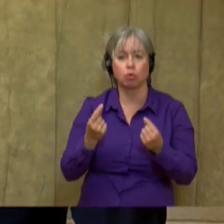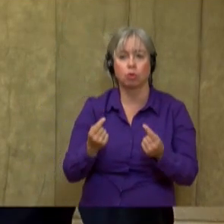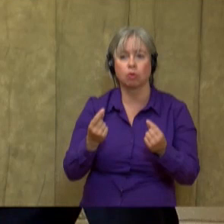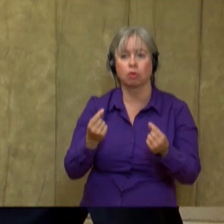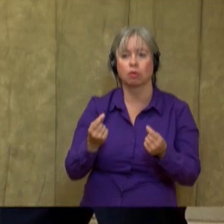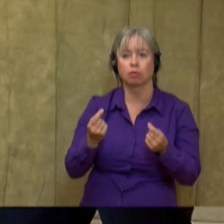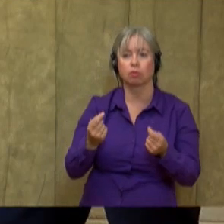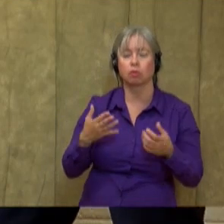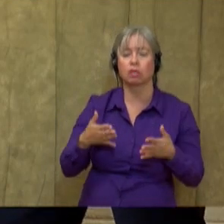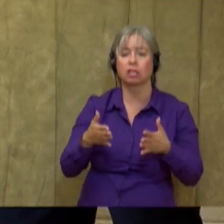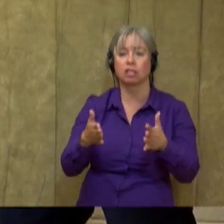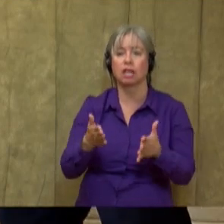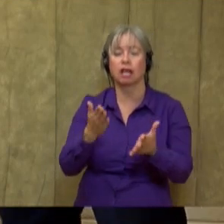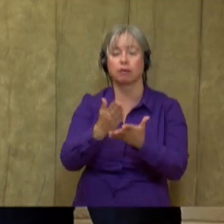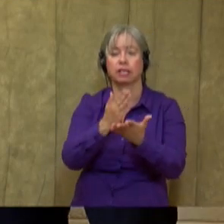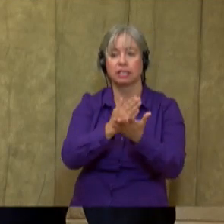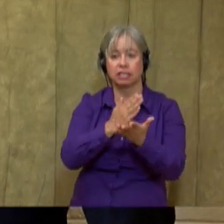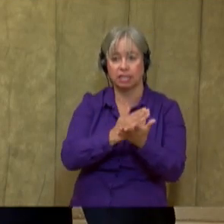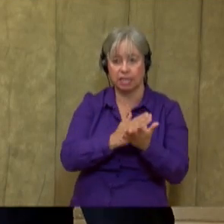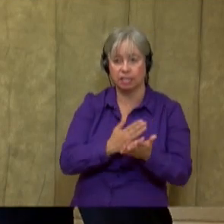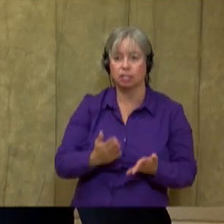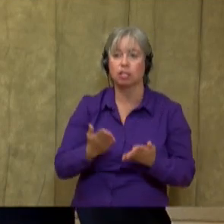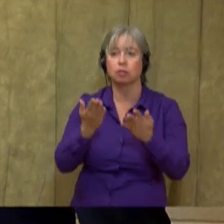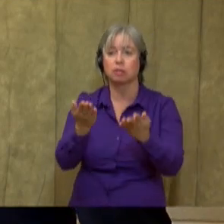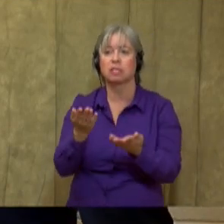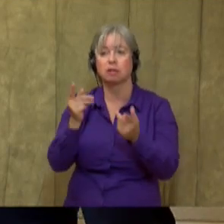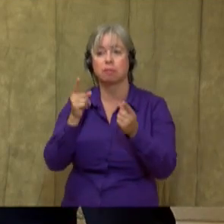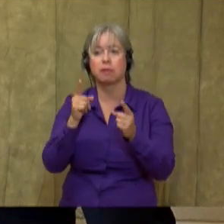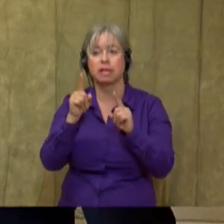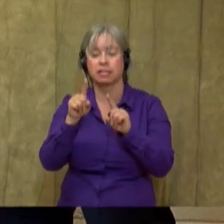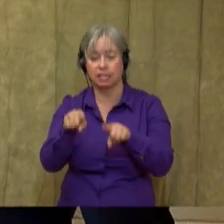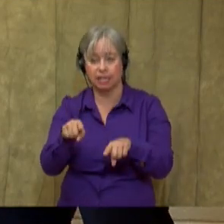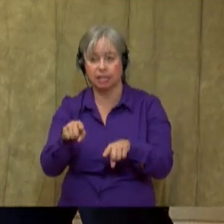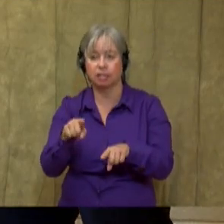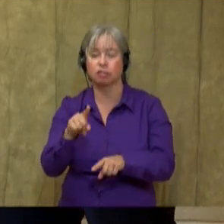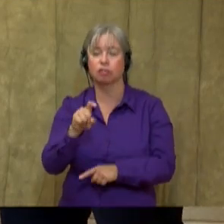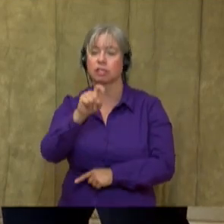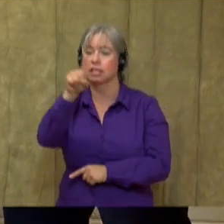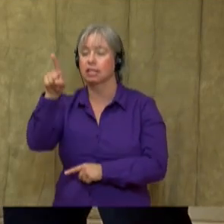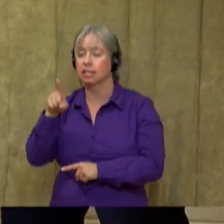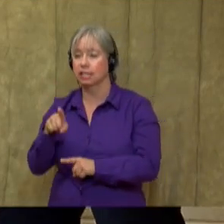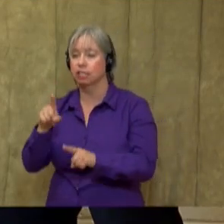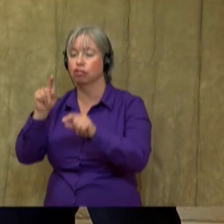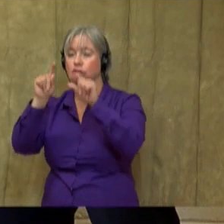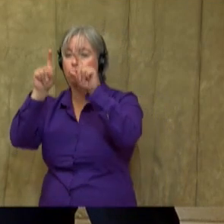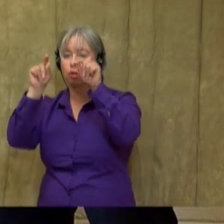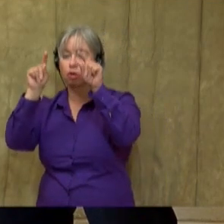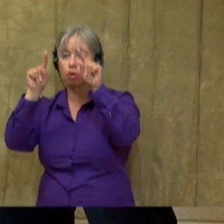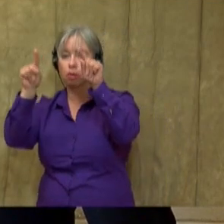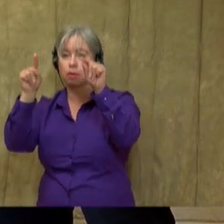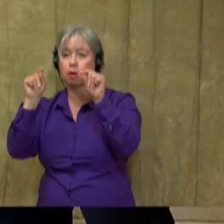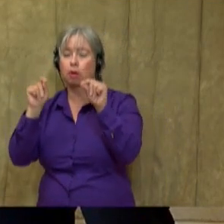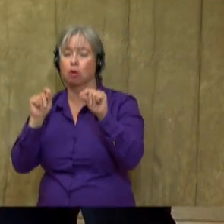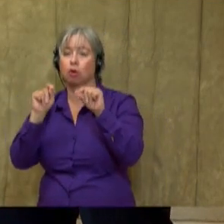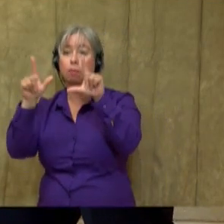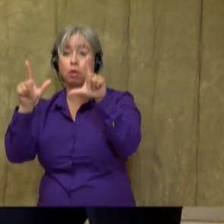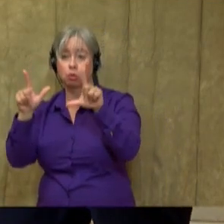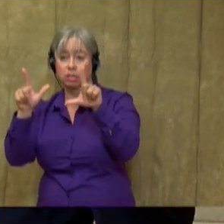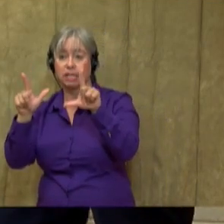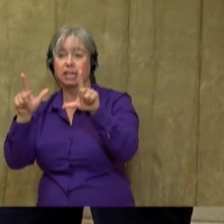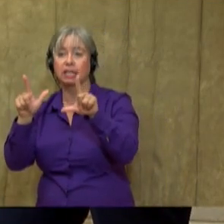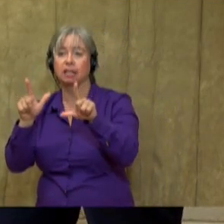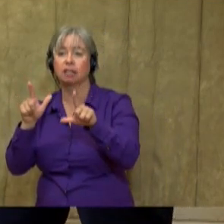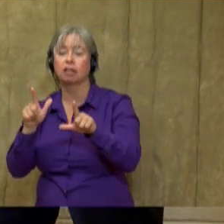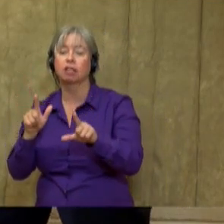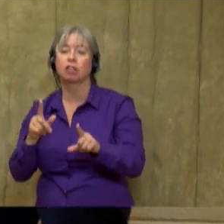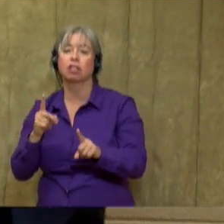lessons to submit answers to questions that the teachers are posing. And with a correct answer submission, you are